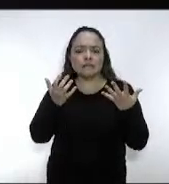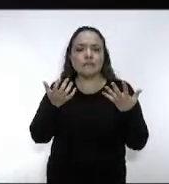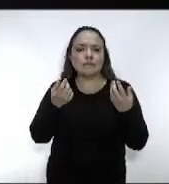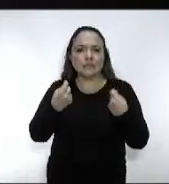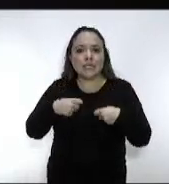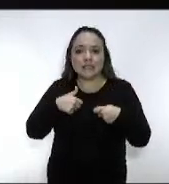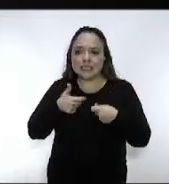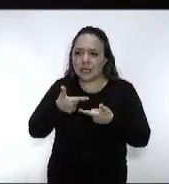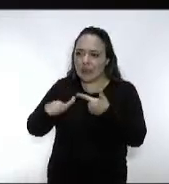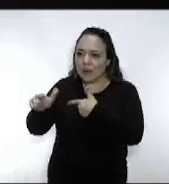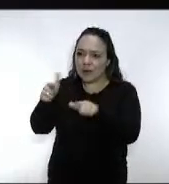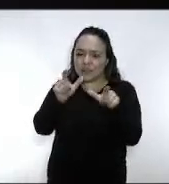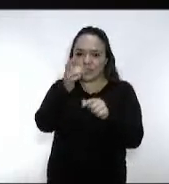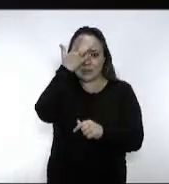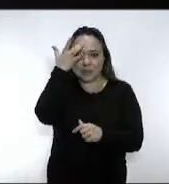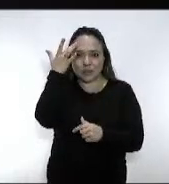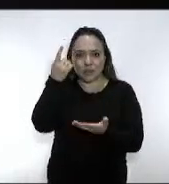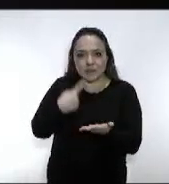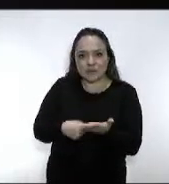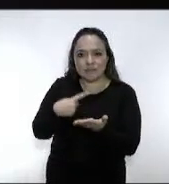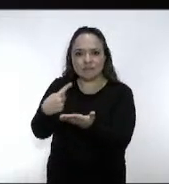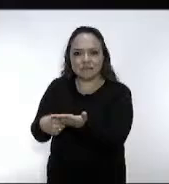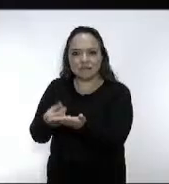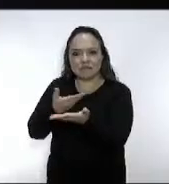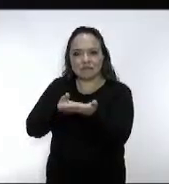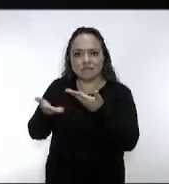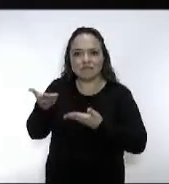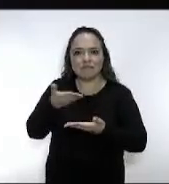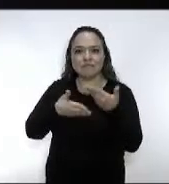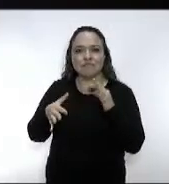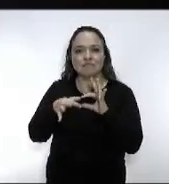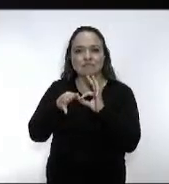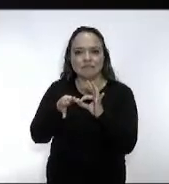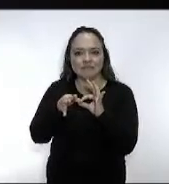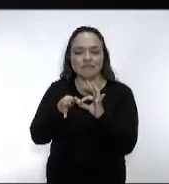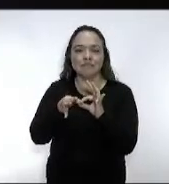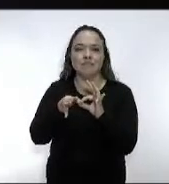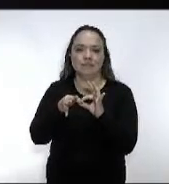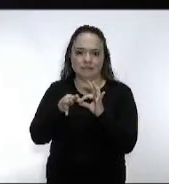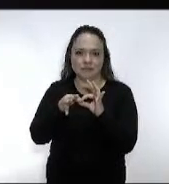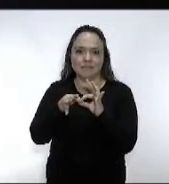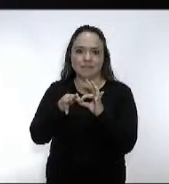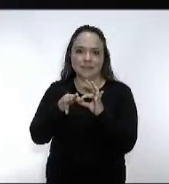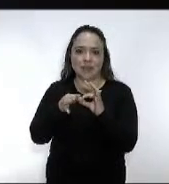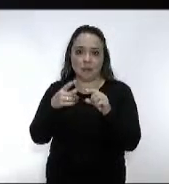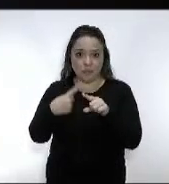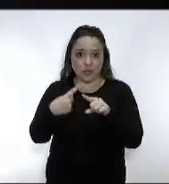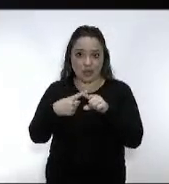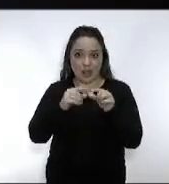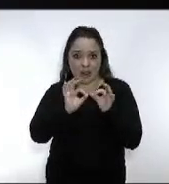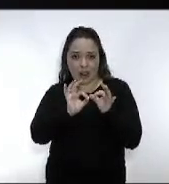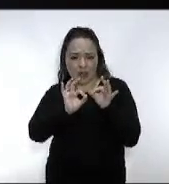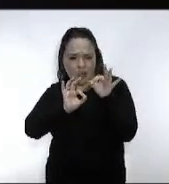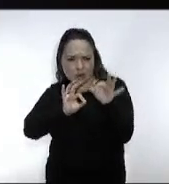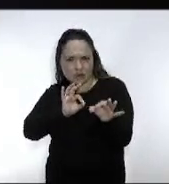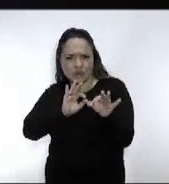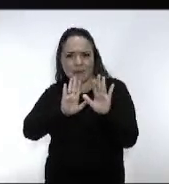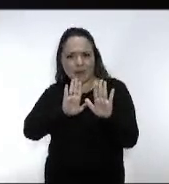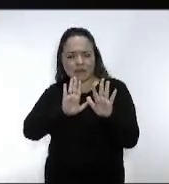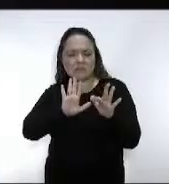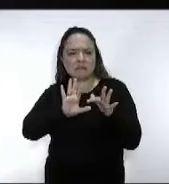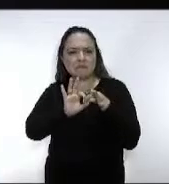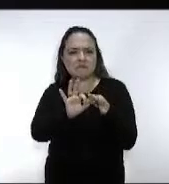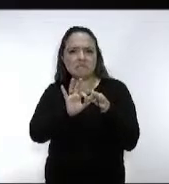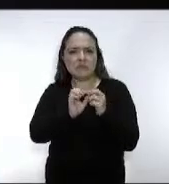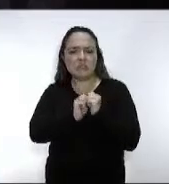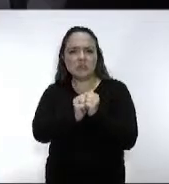needs other people. We need each other. We are far, but at the same time, we're more connected. The pandemic